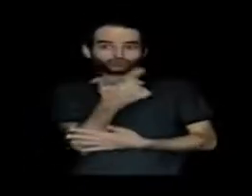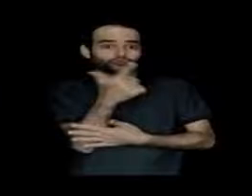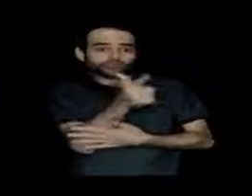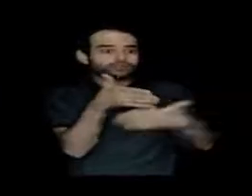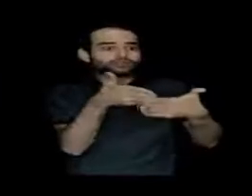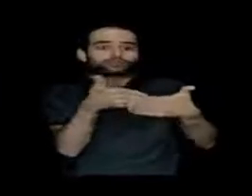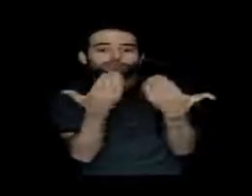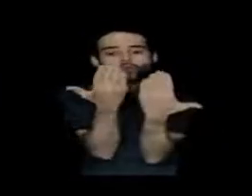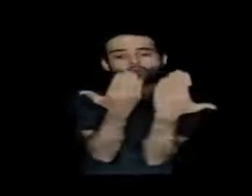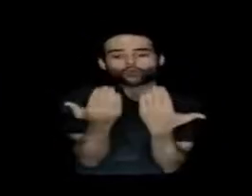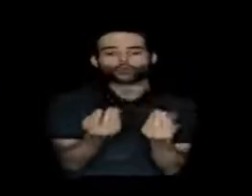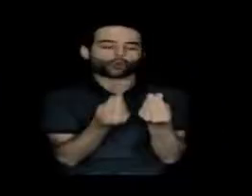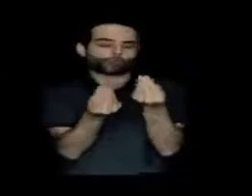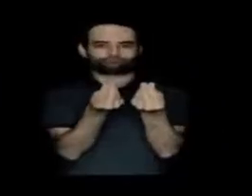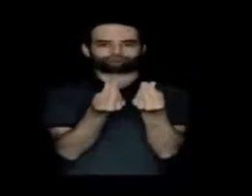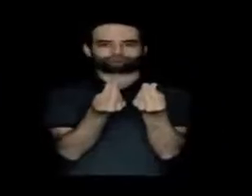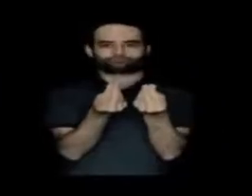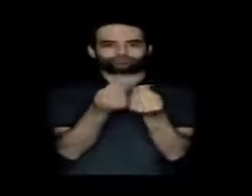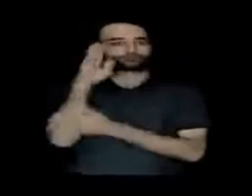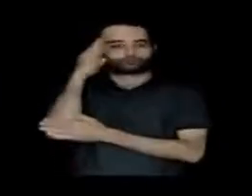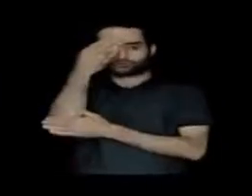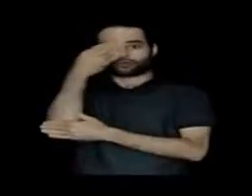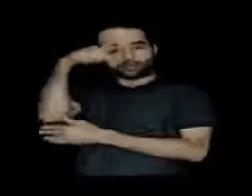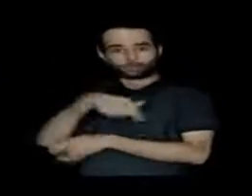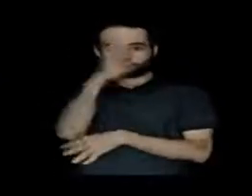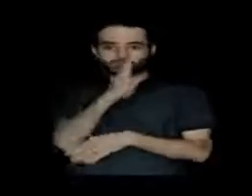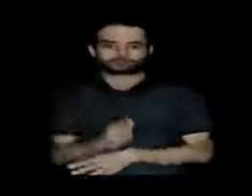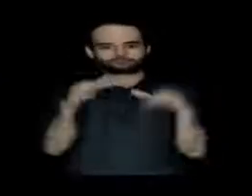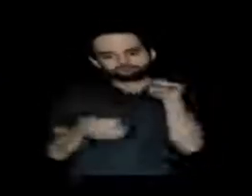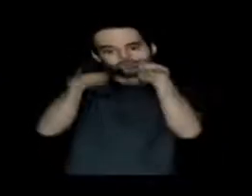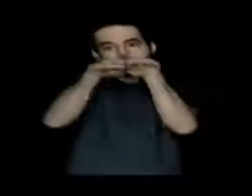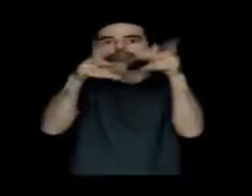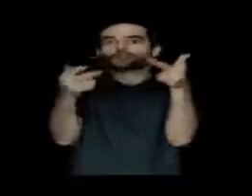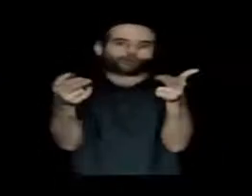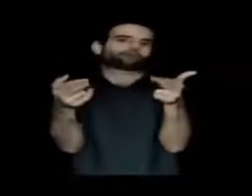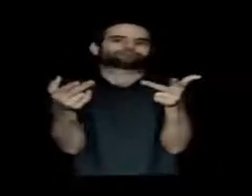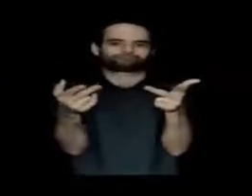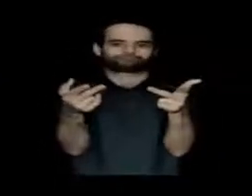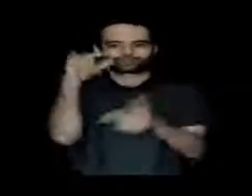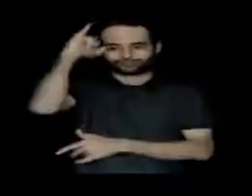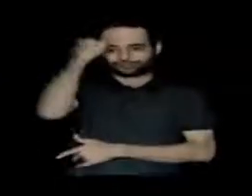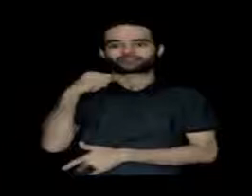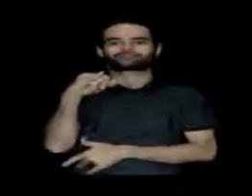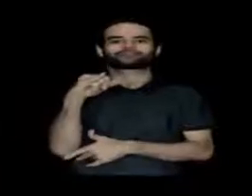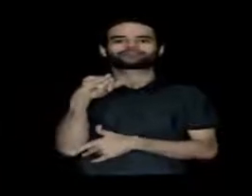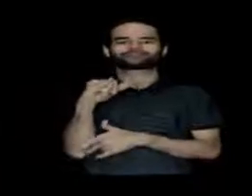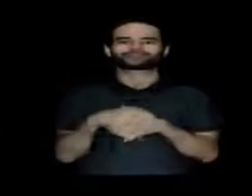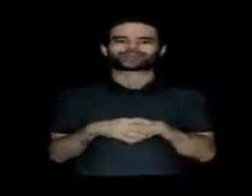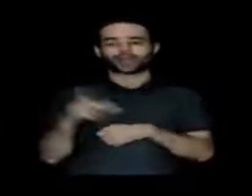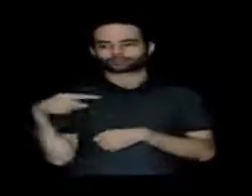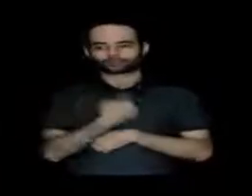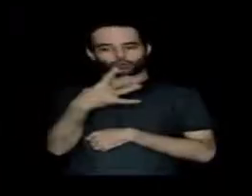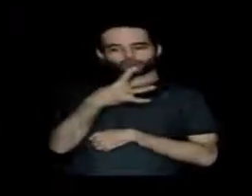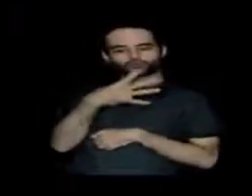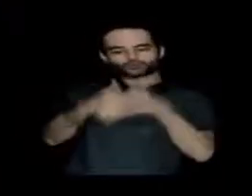on May 10th, on a Mother's Day in Itabuna, Bahia. They were born prematurely at 6 months of